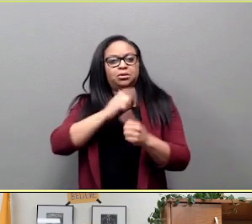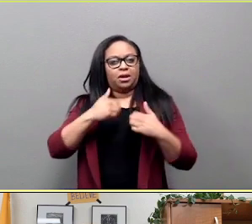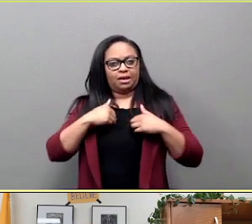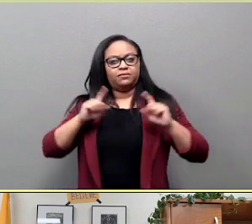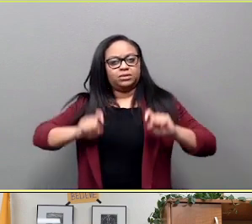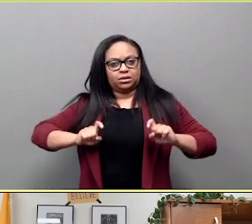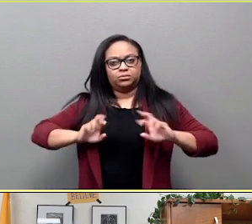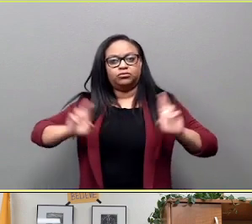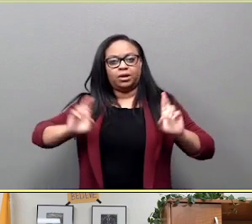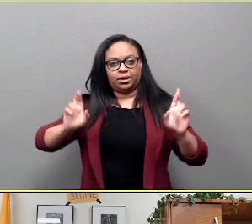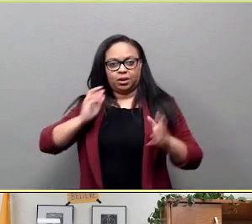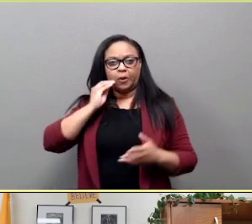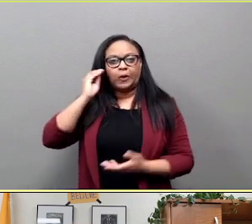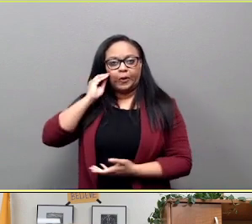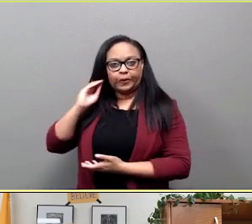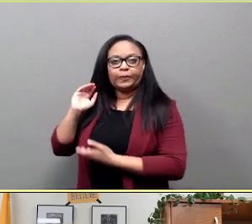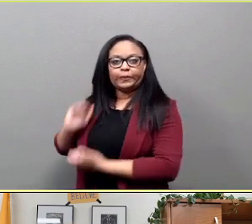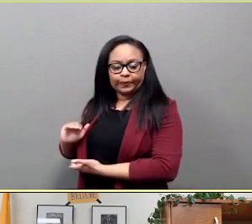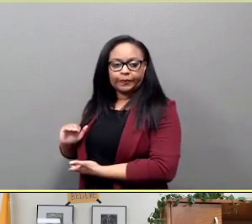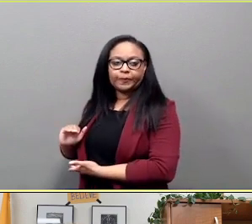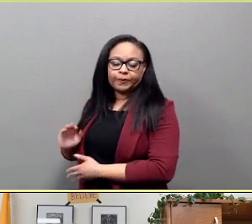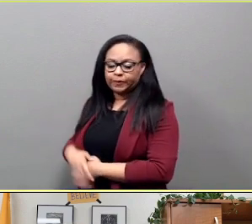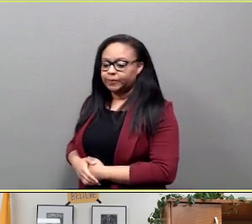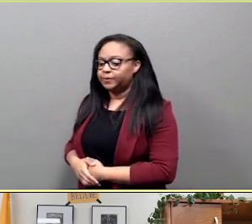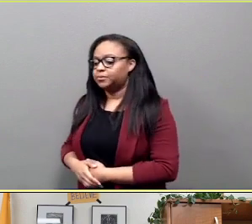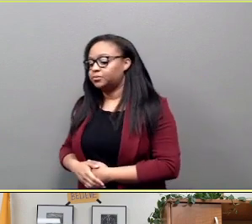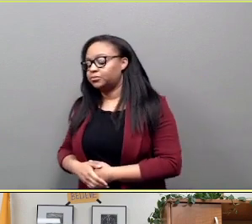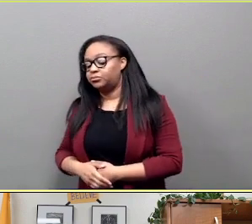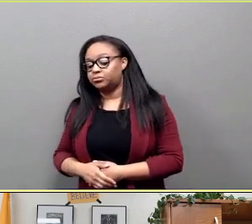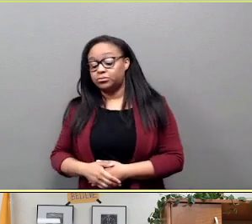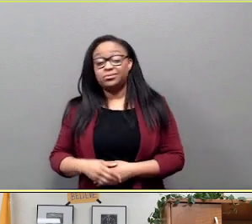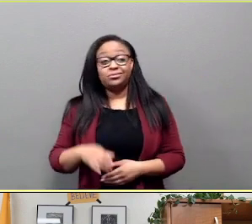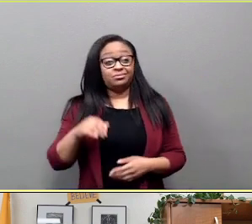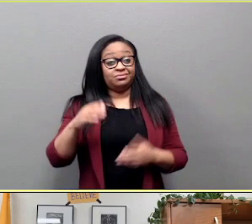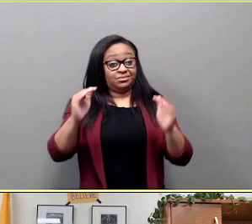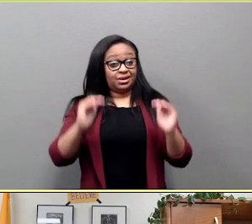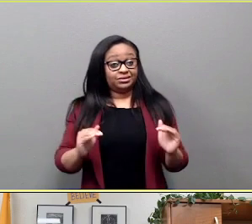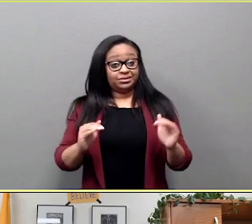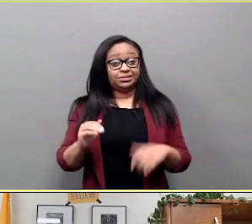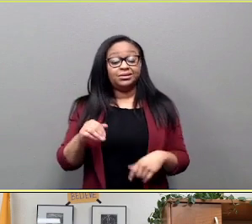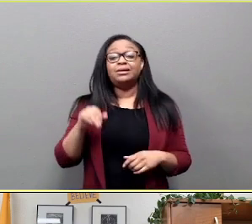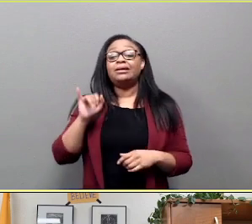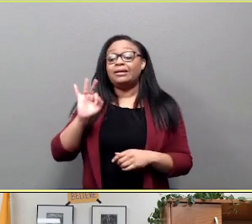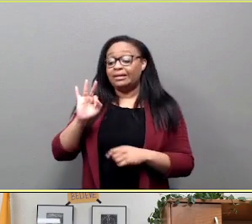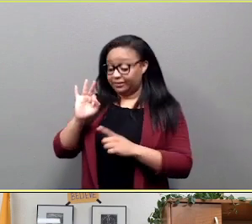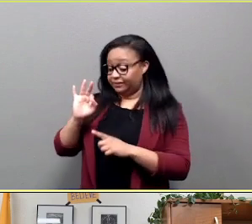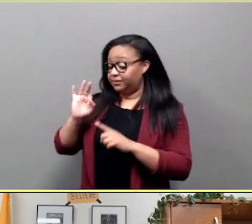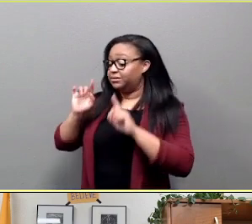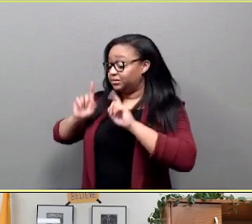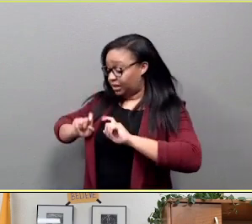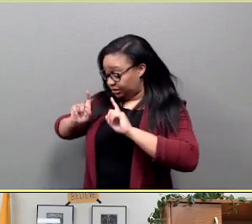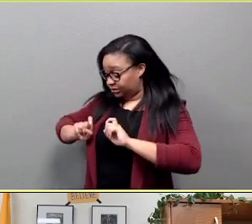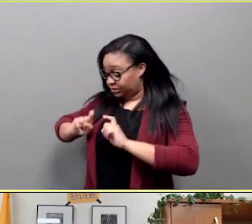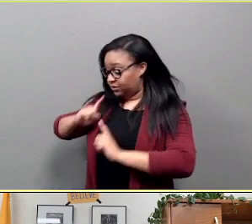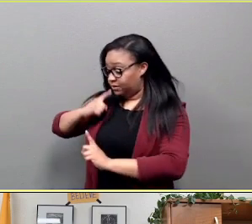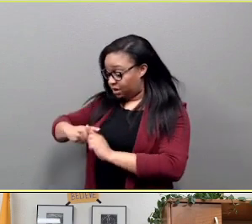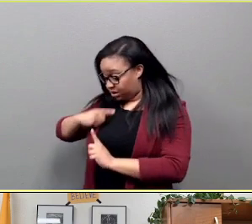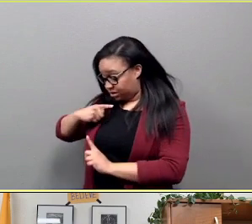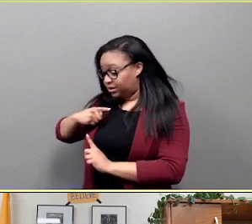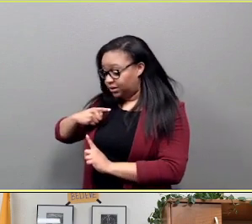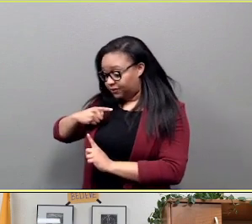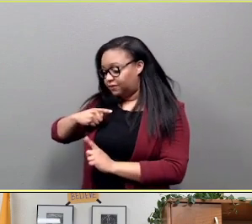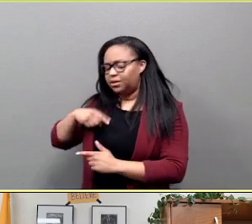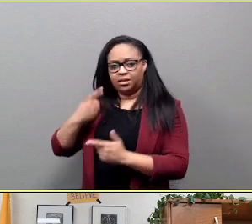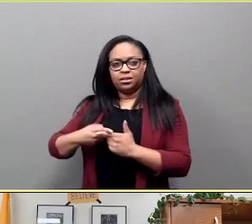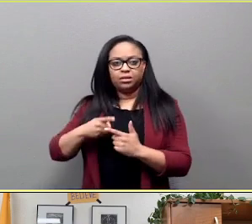And so seek that treatment if you have a positive test, a symptom, and even